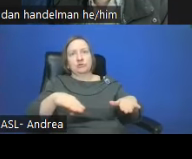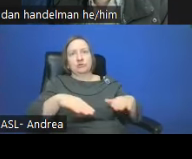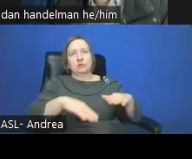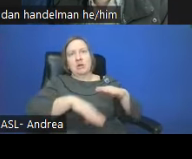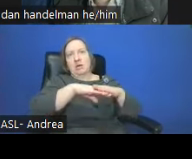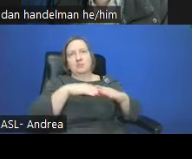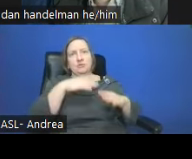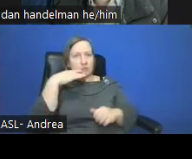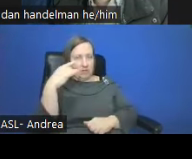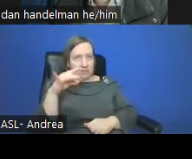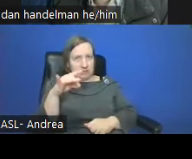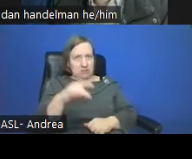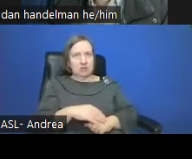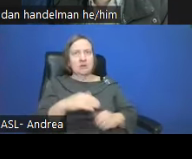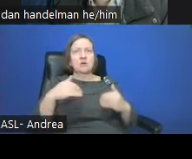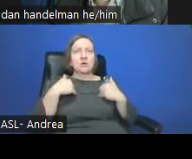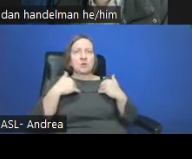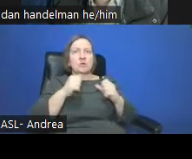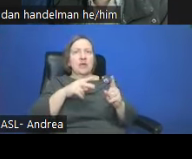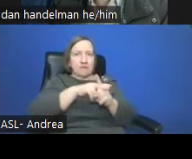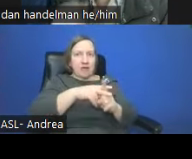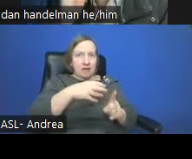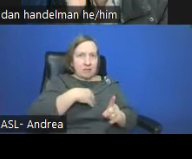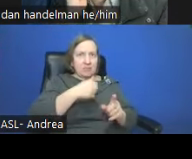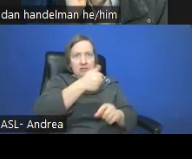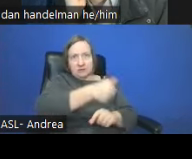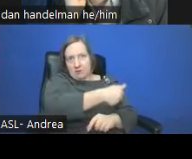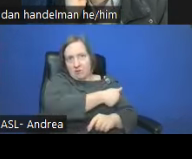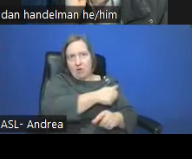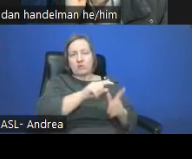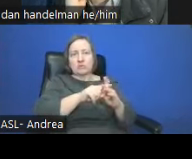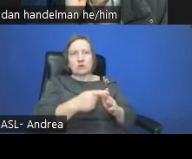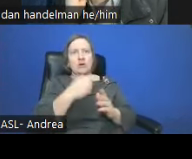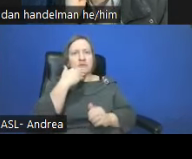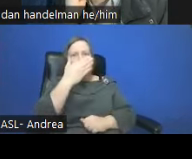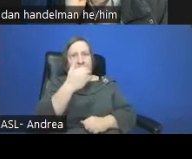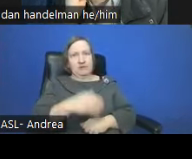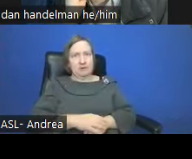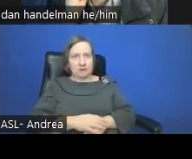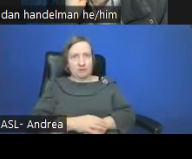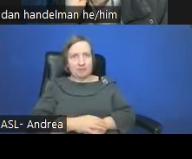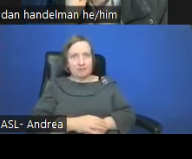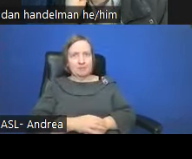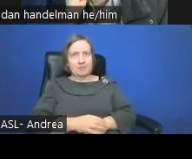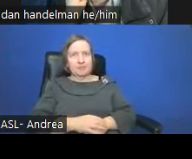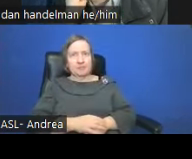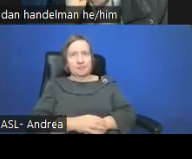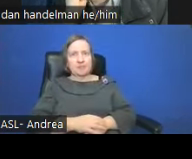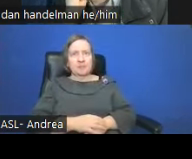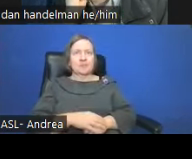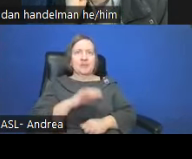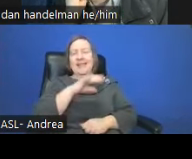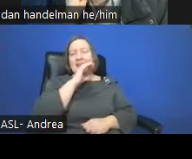of 18. Youth can file complaints on their own beginning at age 15, with that age based